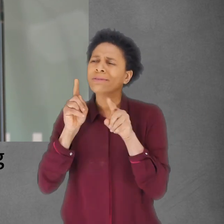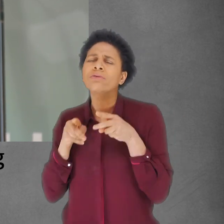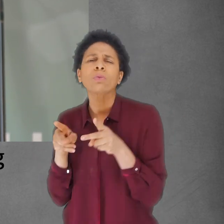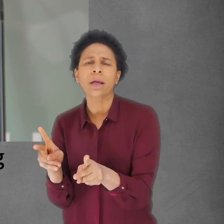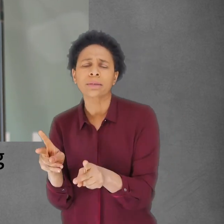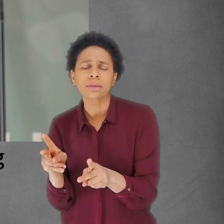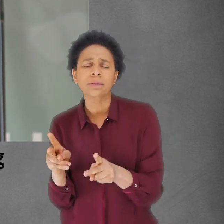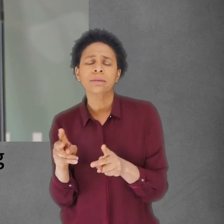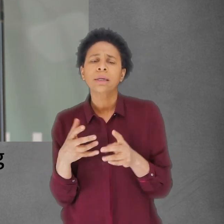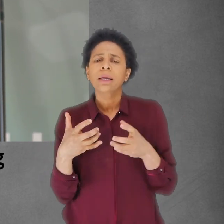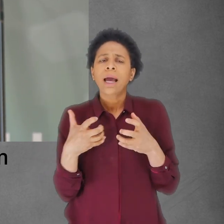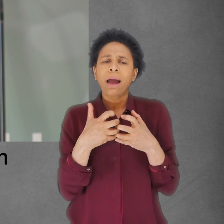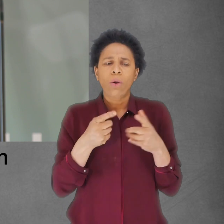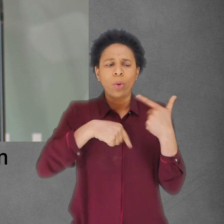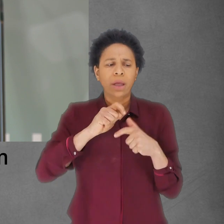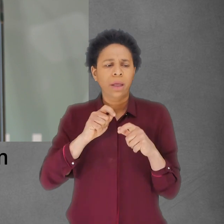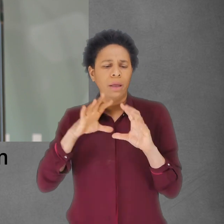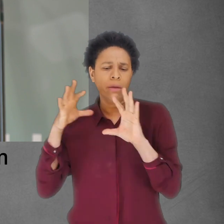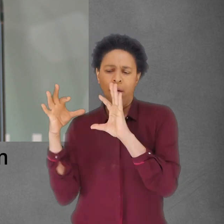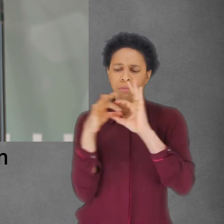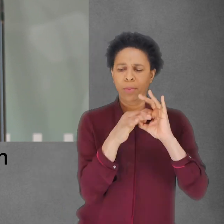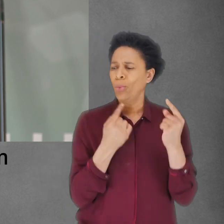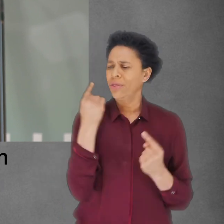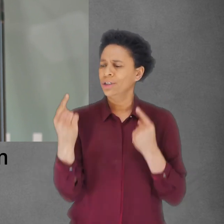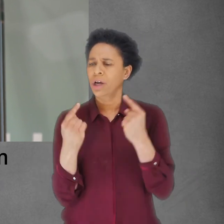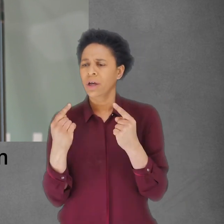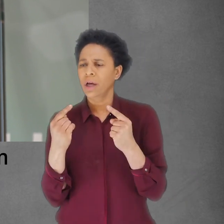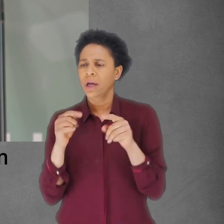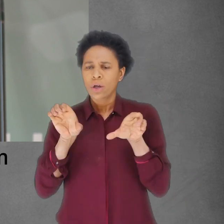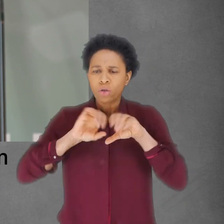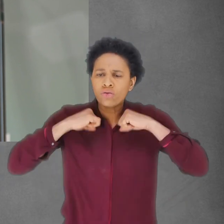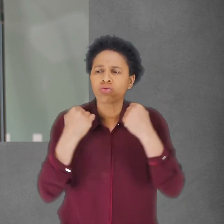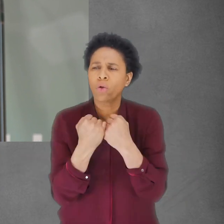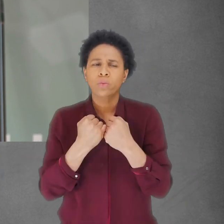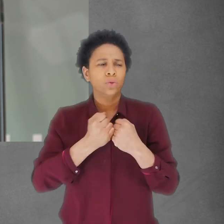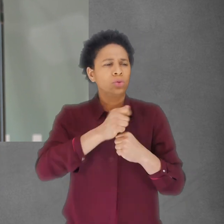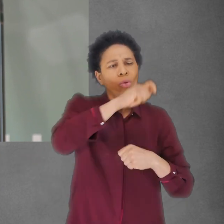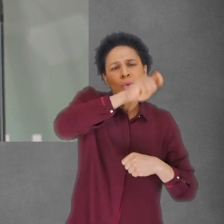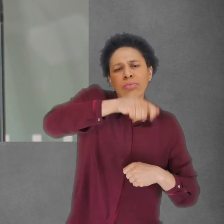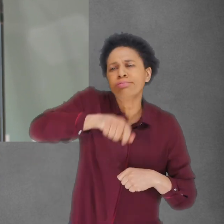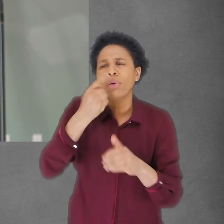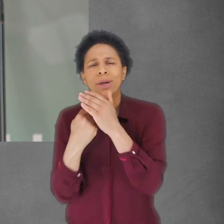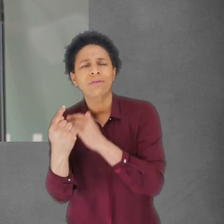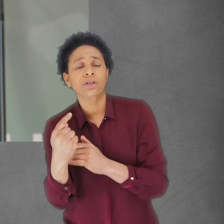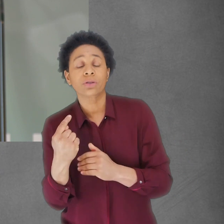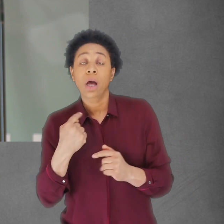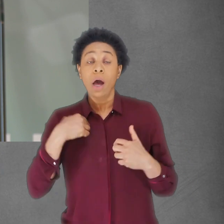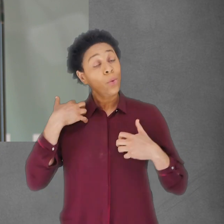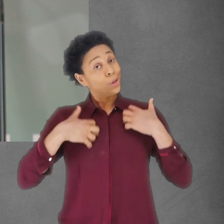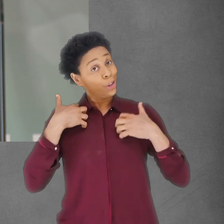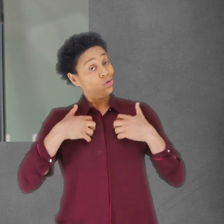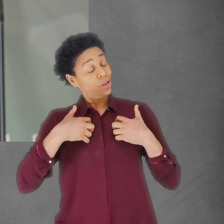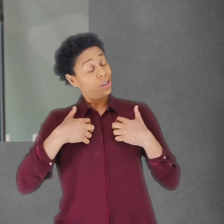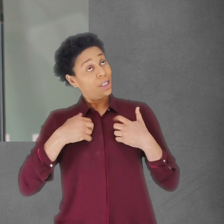and events to commune people and to bring them together. And I was interested in finding ways for the pavilion to bring